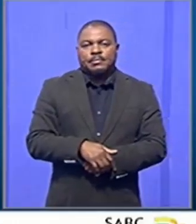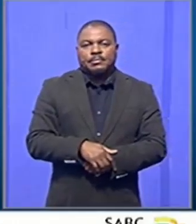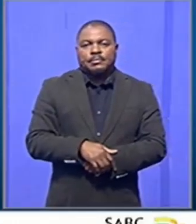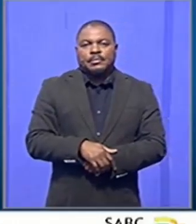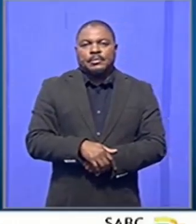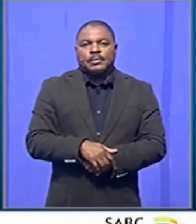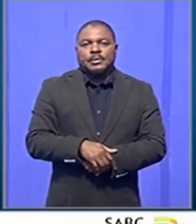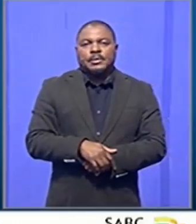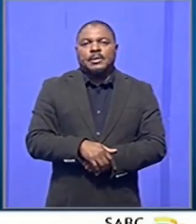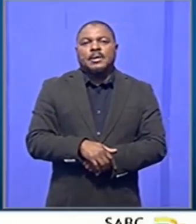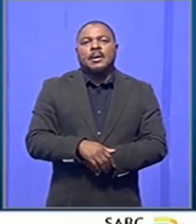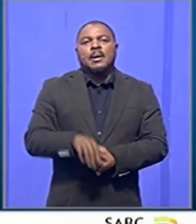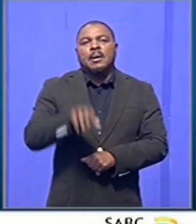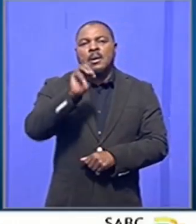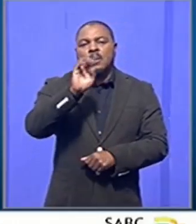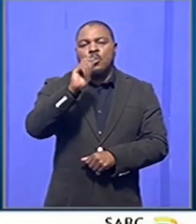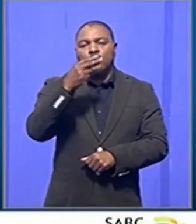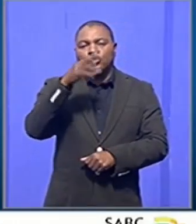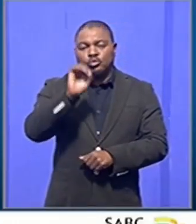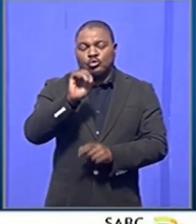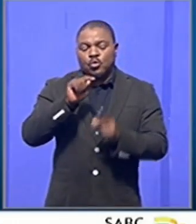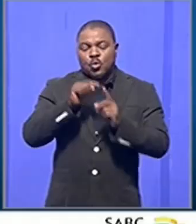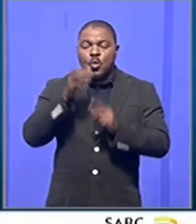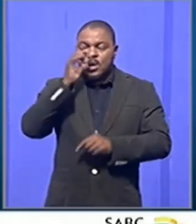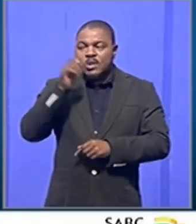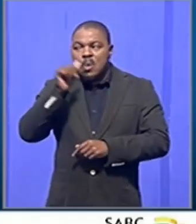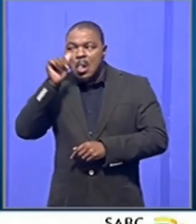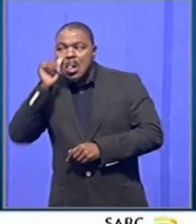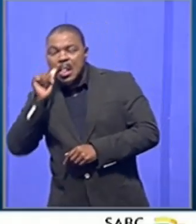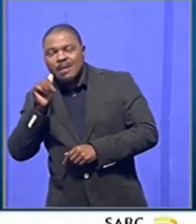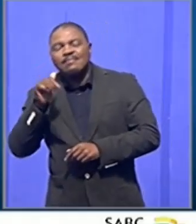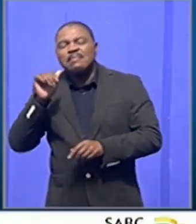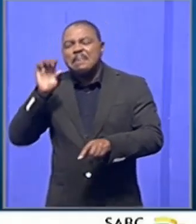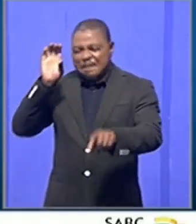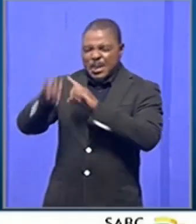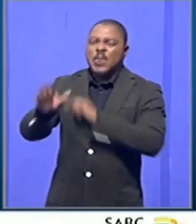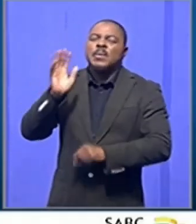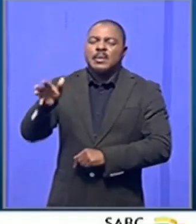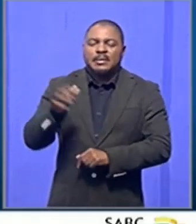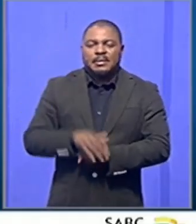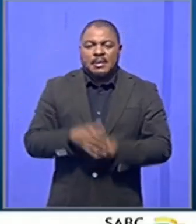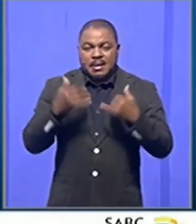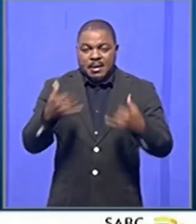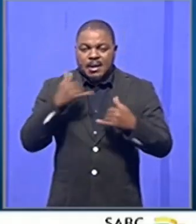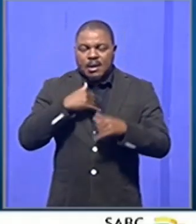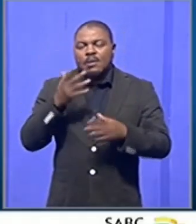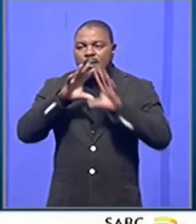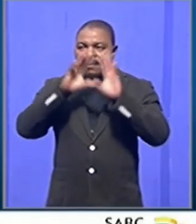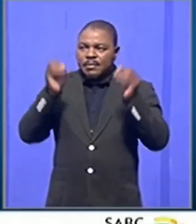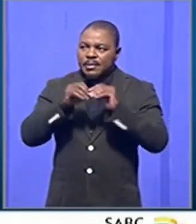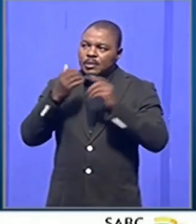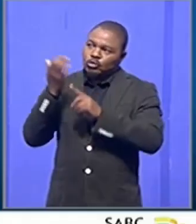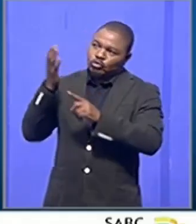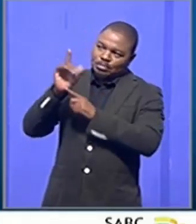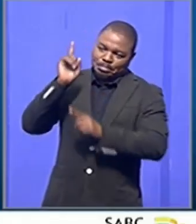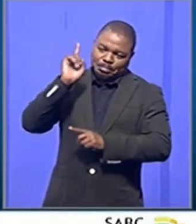Motho le dipapadi yena o re le ge o ka e buela leopeng magokopi a tla go bona ke nako bjalo ya gore nnete e tšwelele pepeneneng.